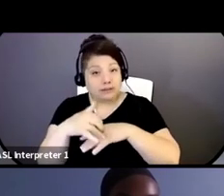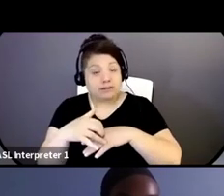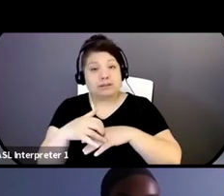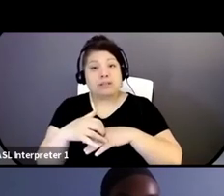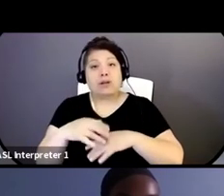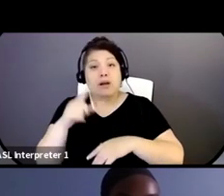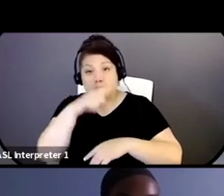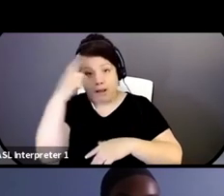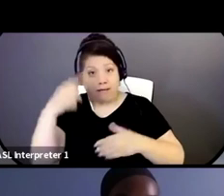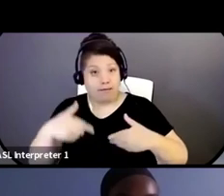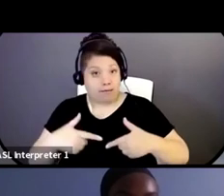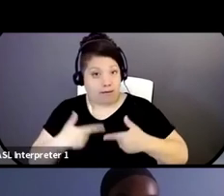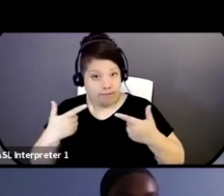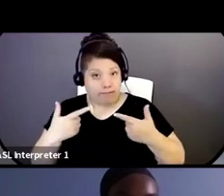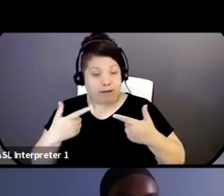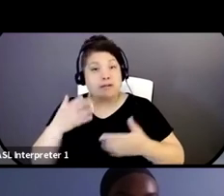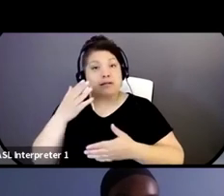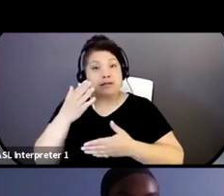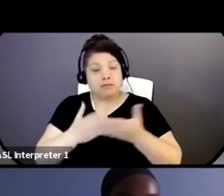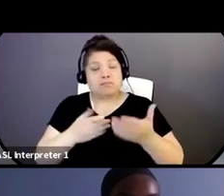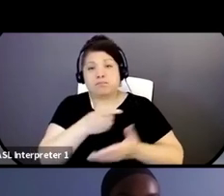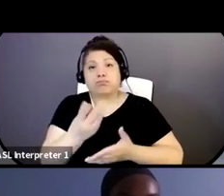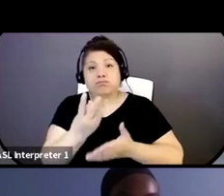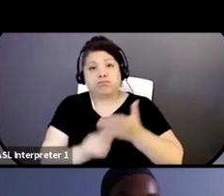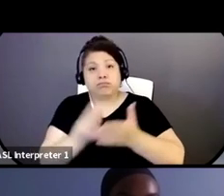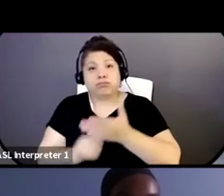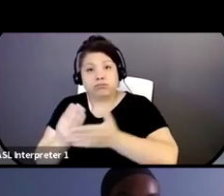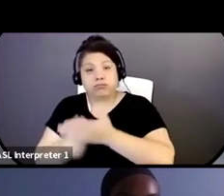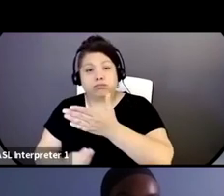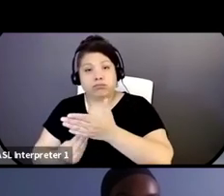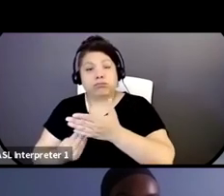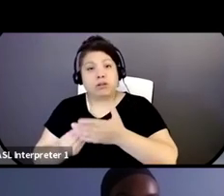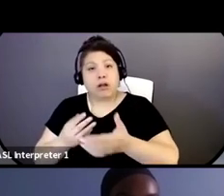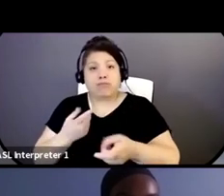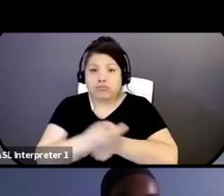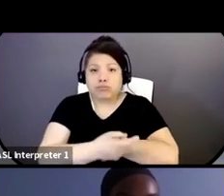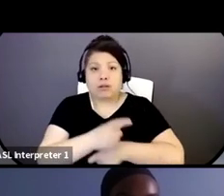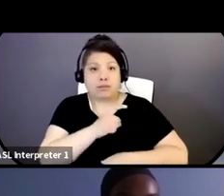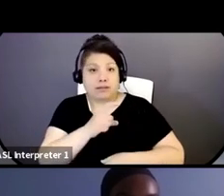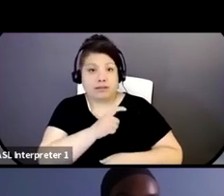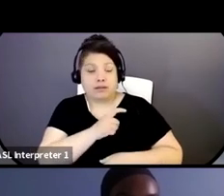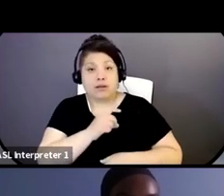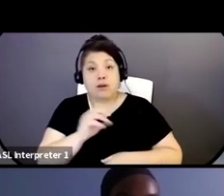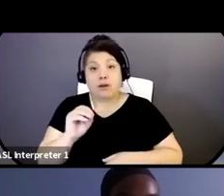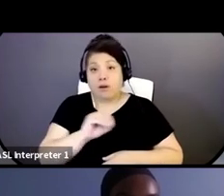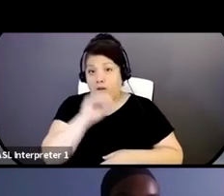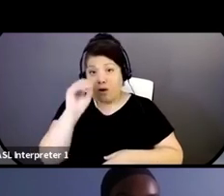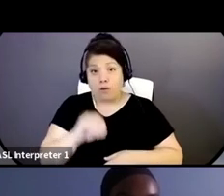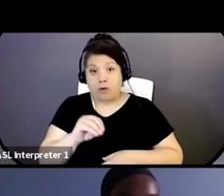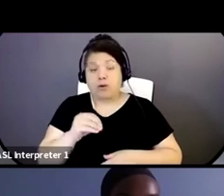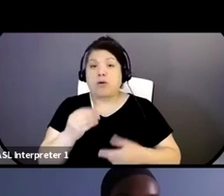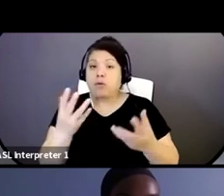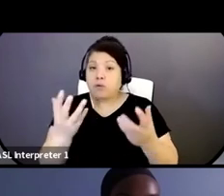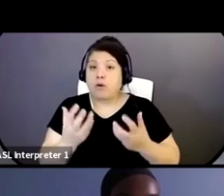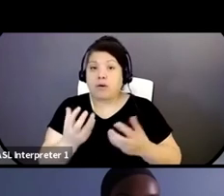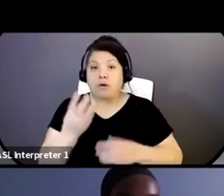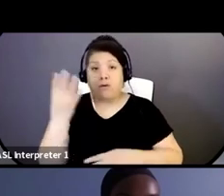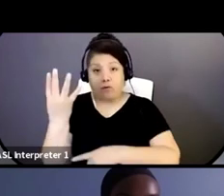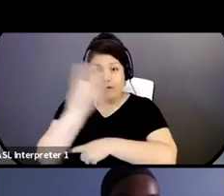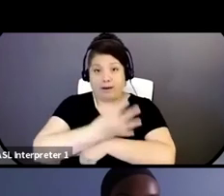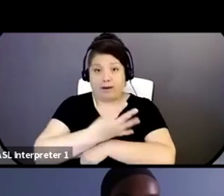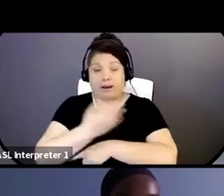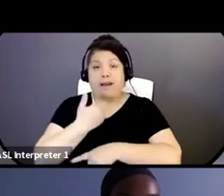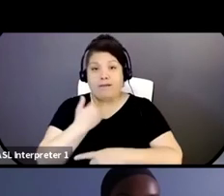been taken from police brutality. The call for us in Ottawa was actually to have a 4-day sacred